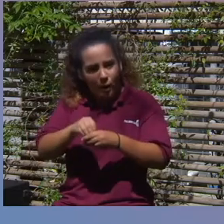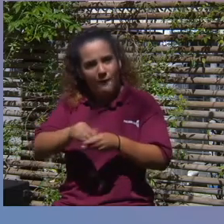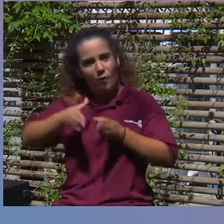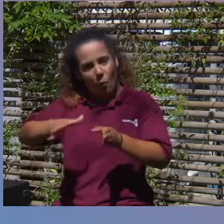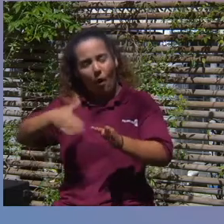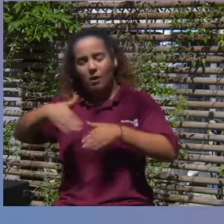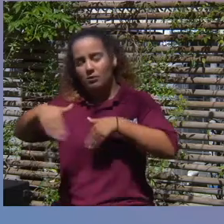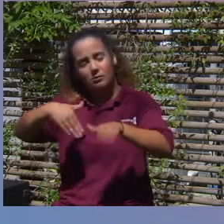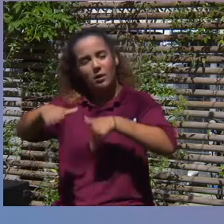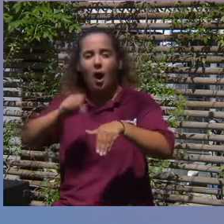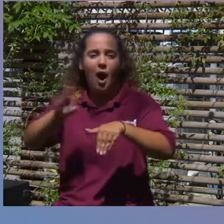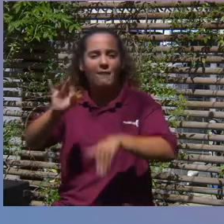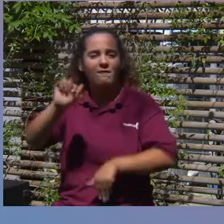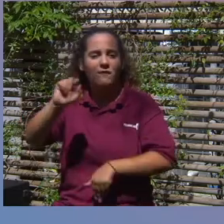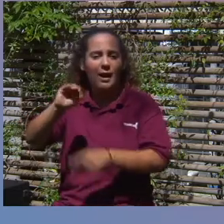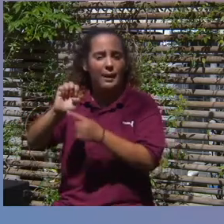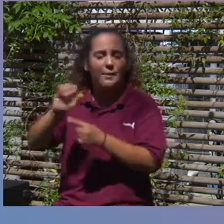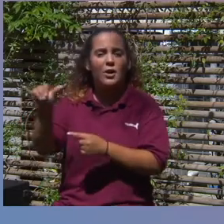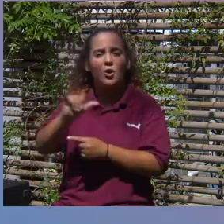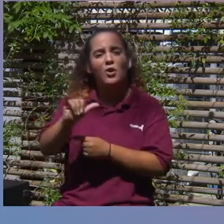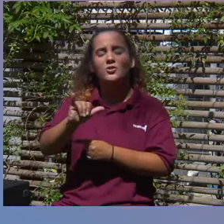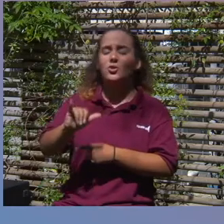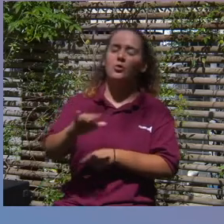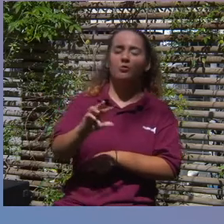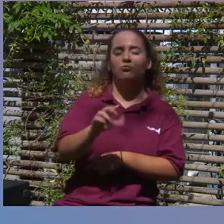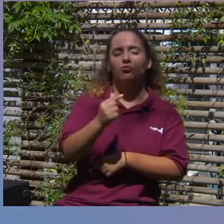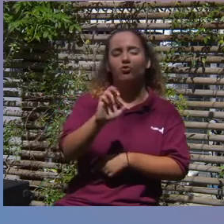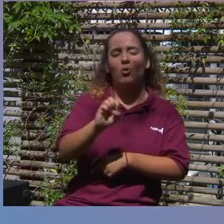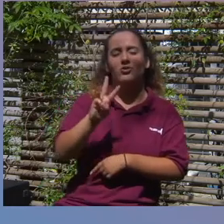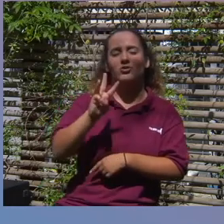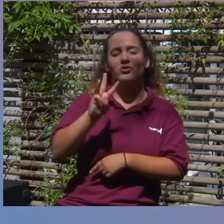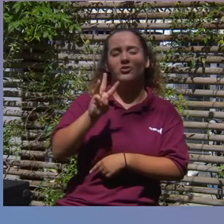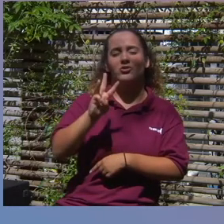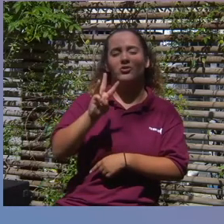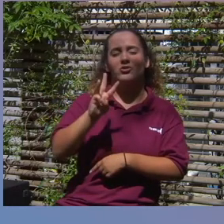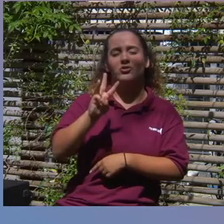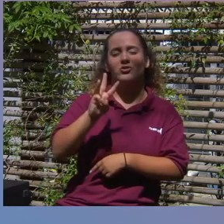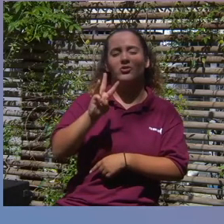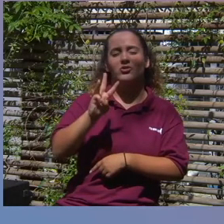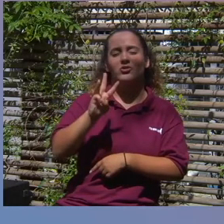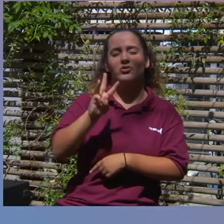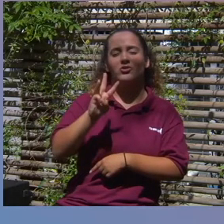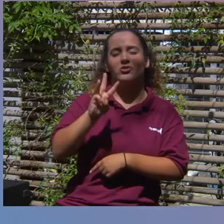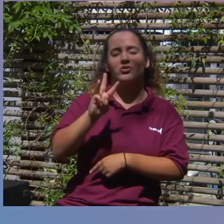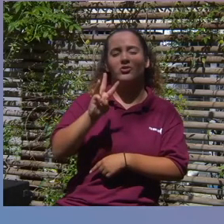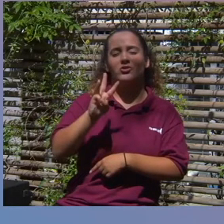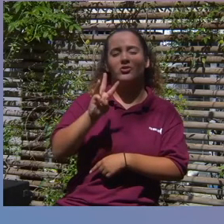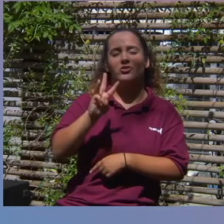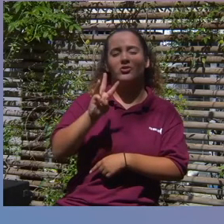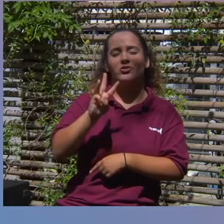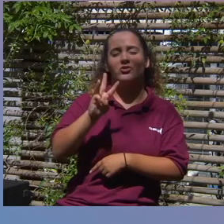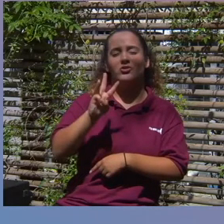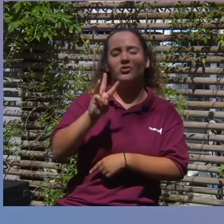former President George W. Bush as a cultural ambassador for dance for the United States.